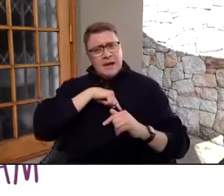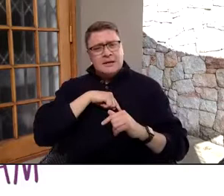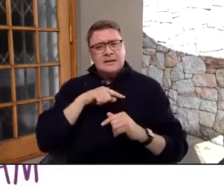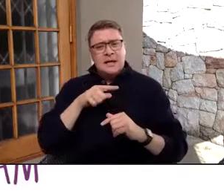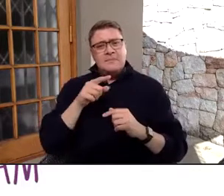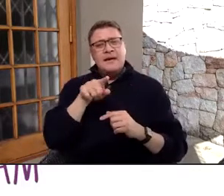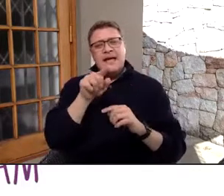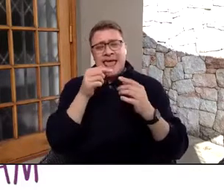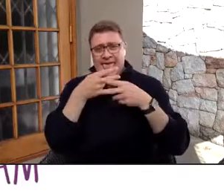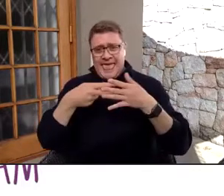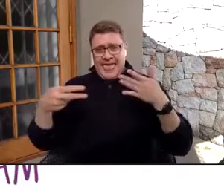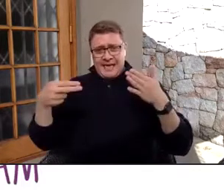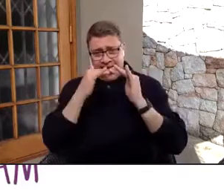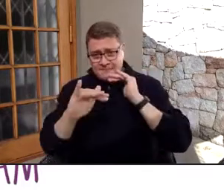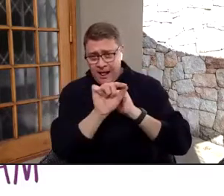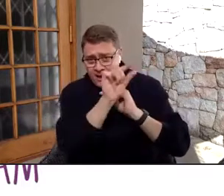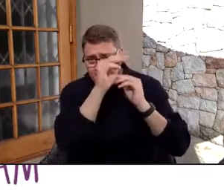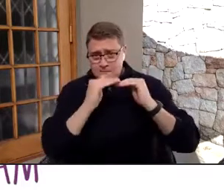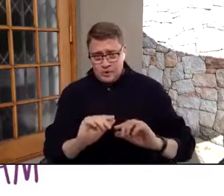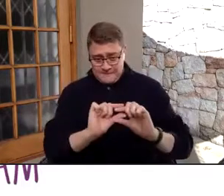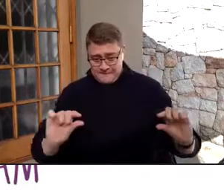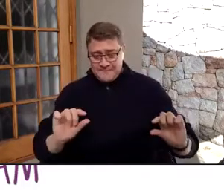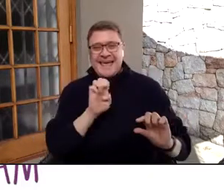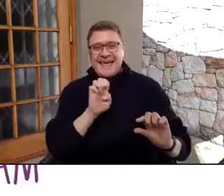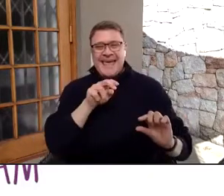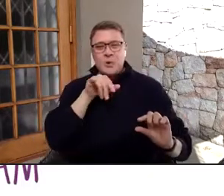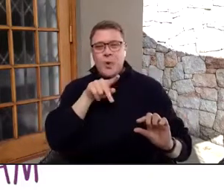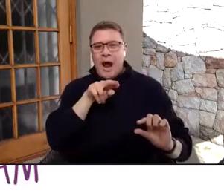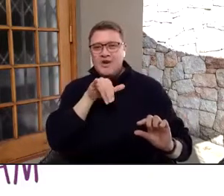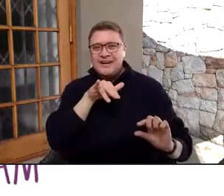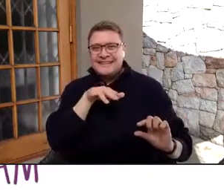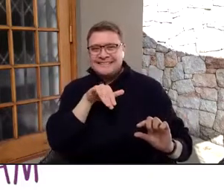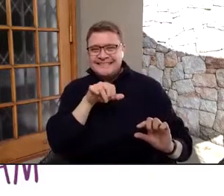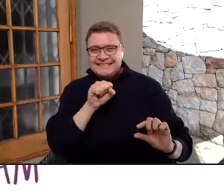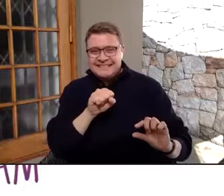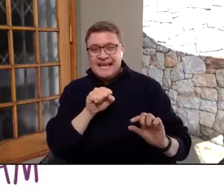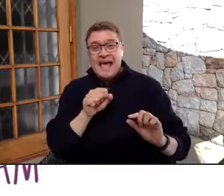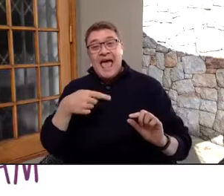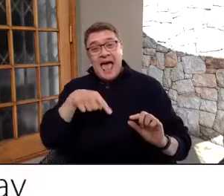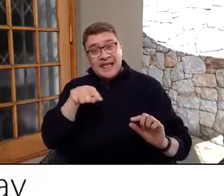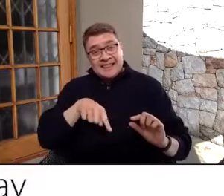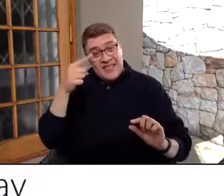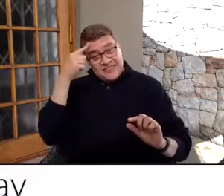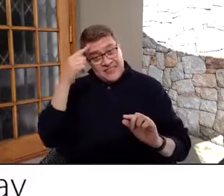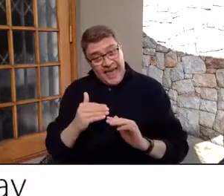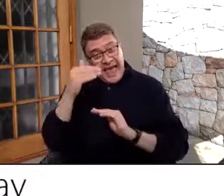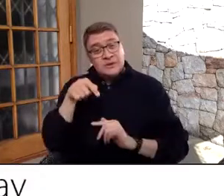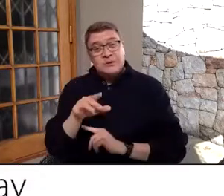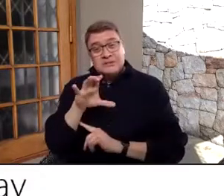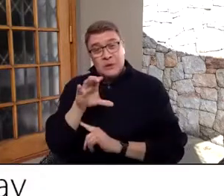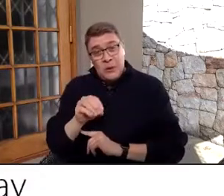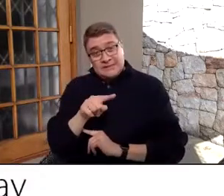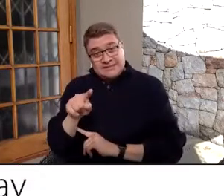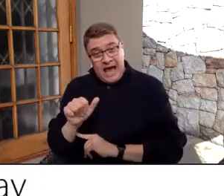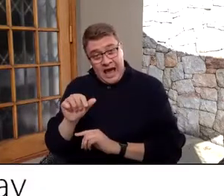inquiries@thinkahead.co.za, and we're more than happy to help you with your accessibility features and understanding them. And we've also got an